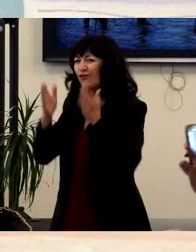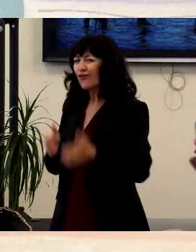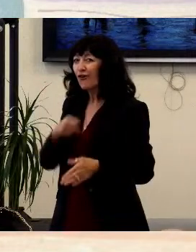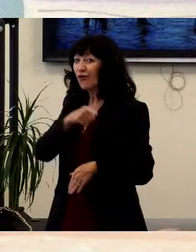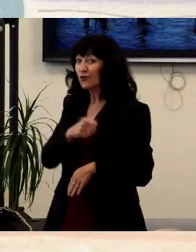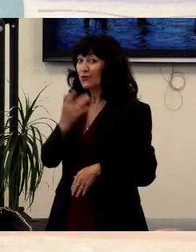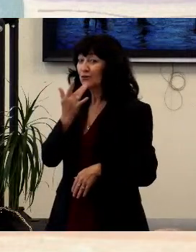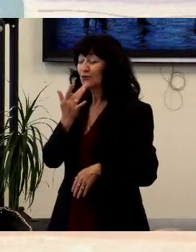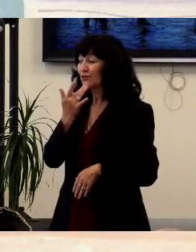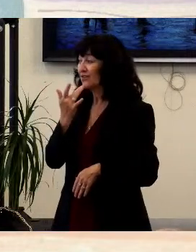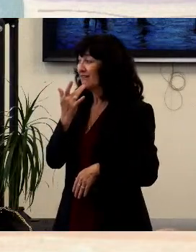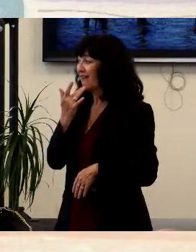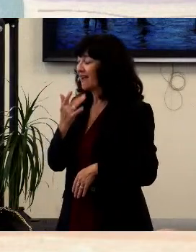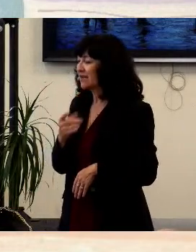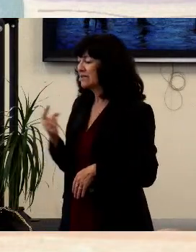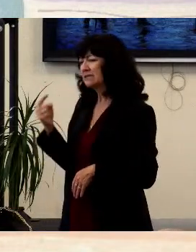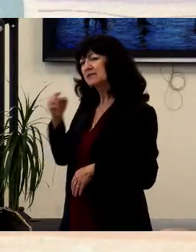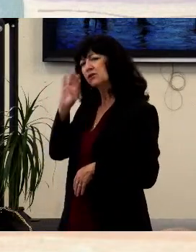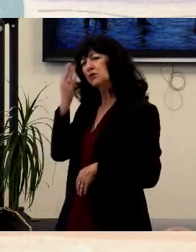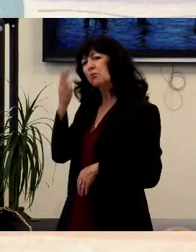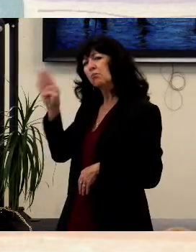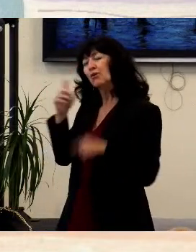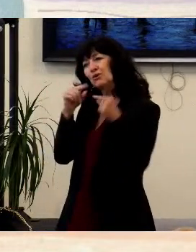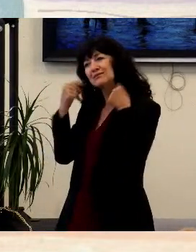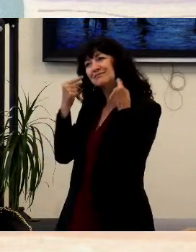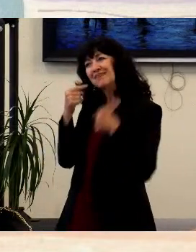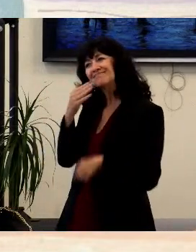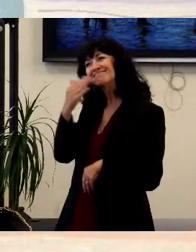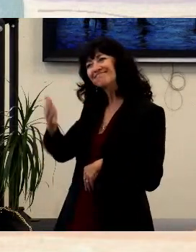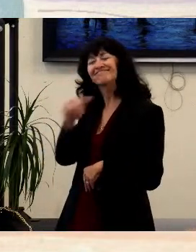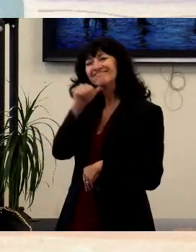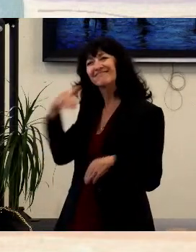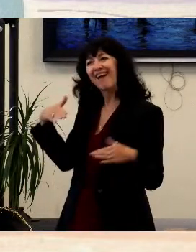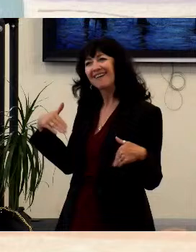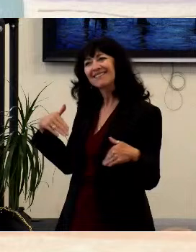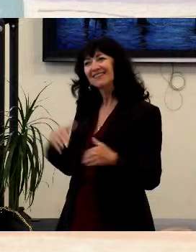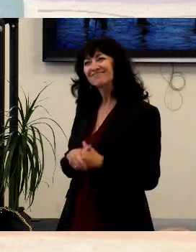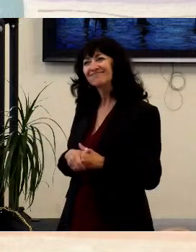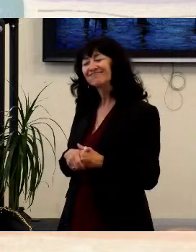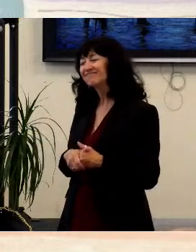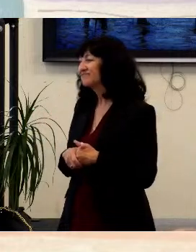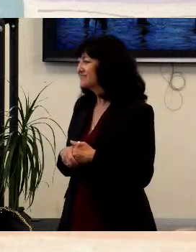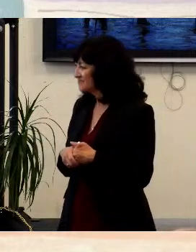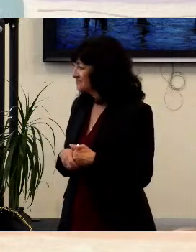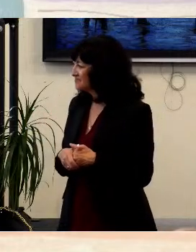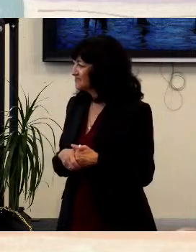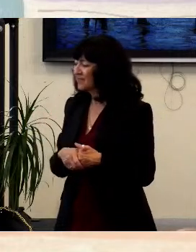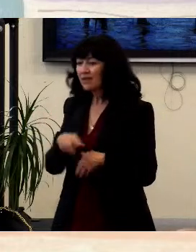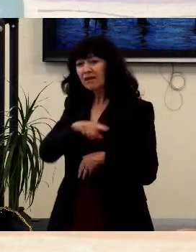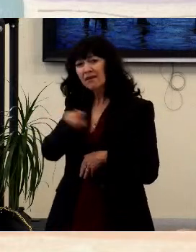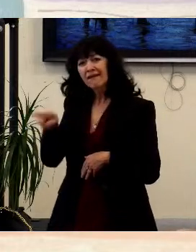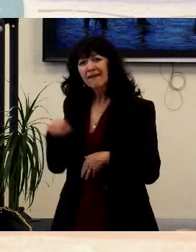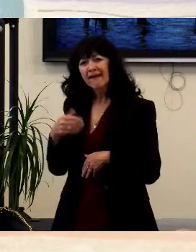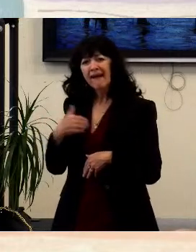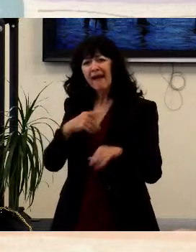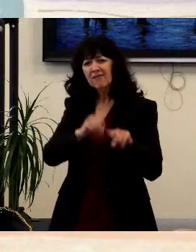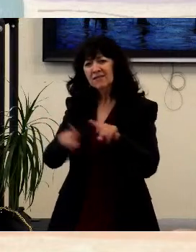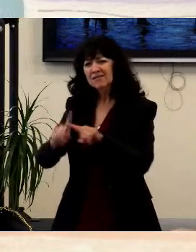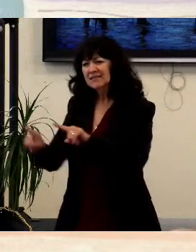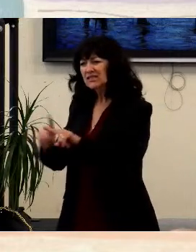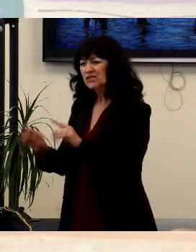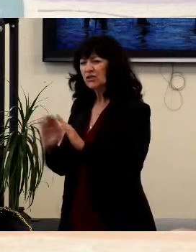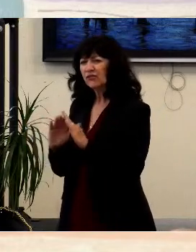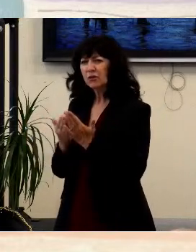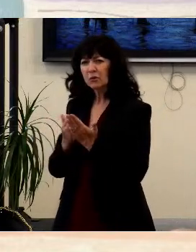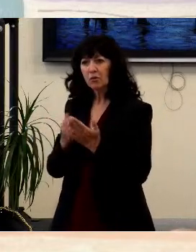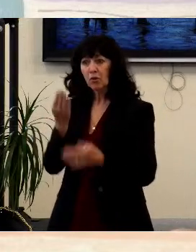smiles, thanks, but not yet. Blue's sister Silky, brother Rock, and friends read such different books, Blue thinks the choices